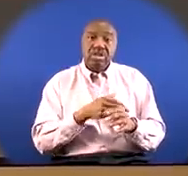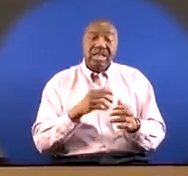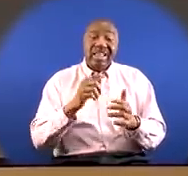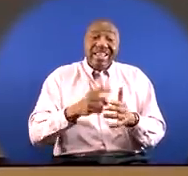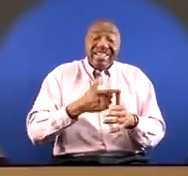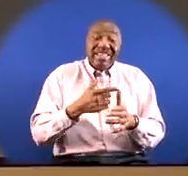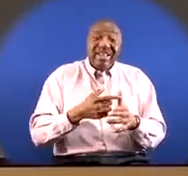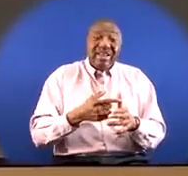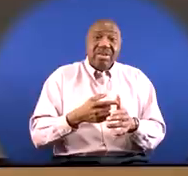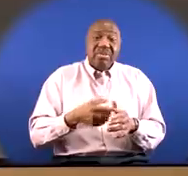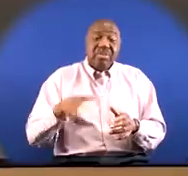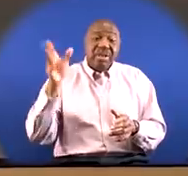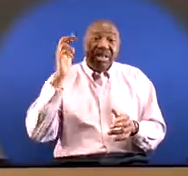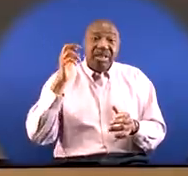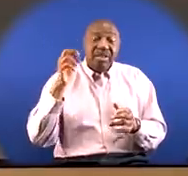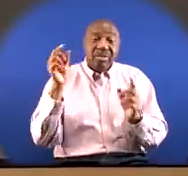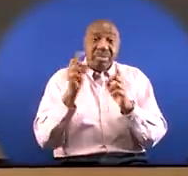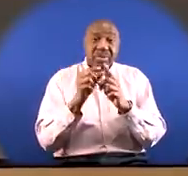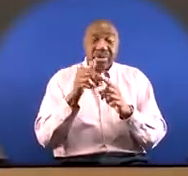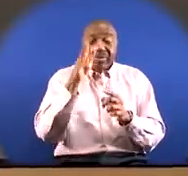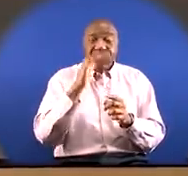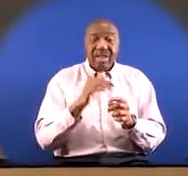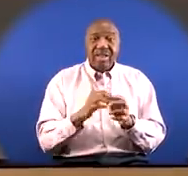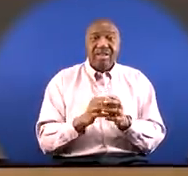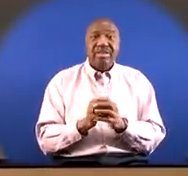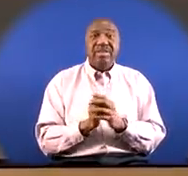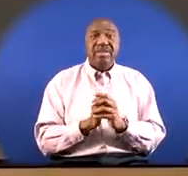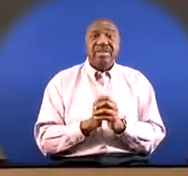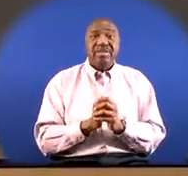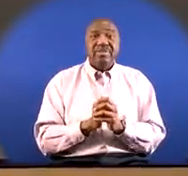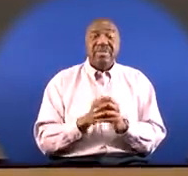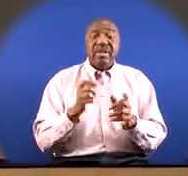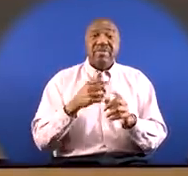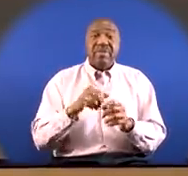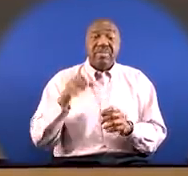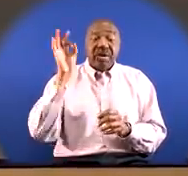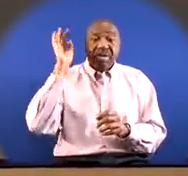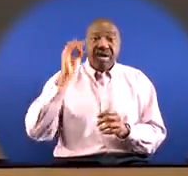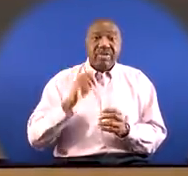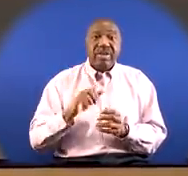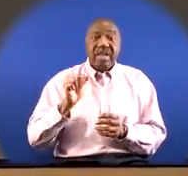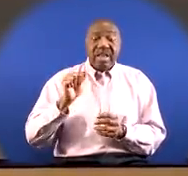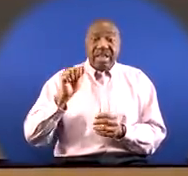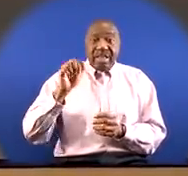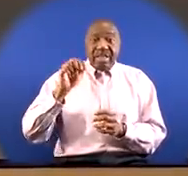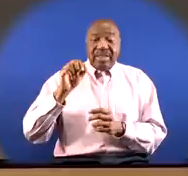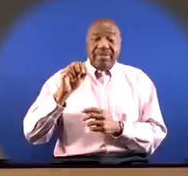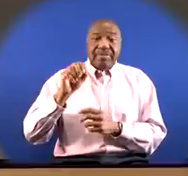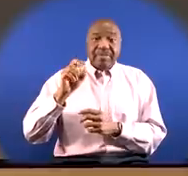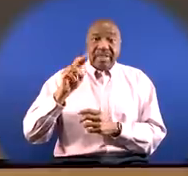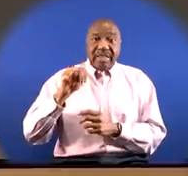God proclaimed to us by the Right Reverend Terry Keith Anderson, the